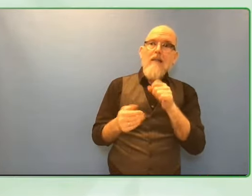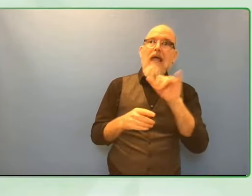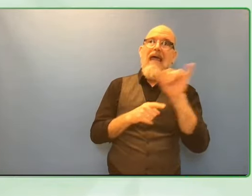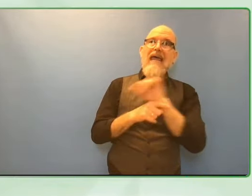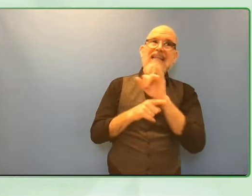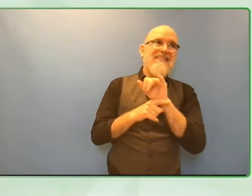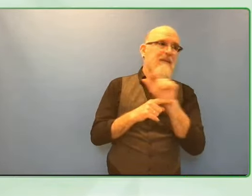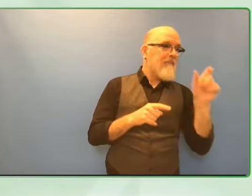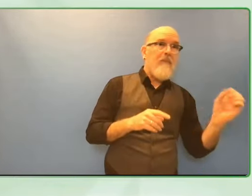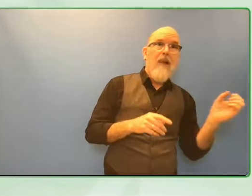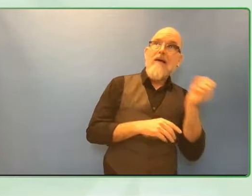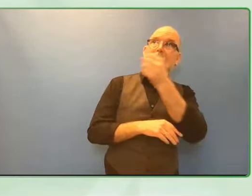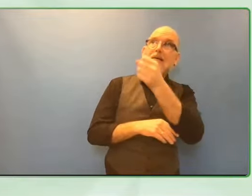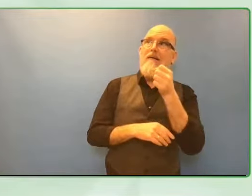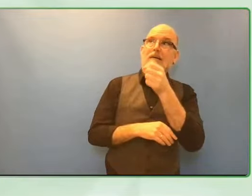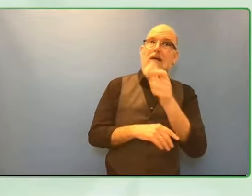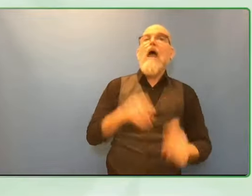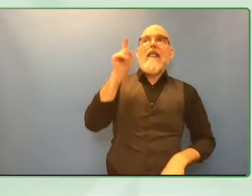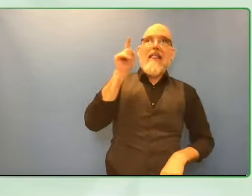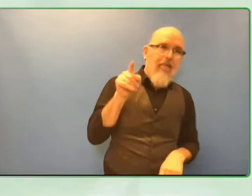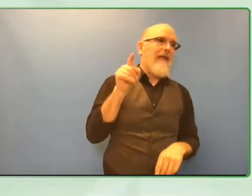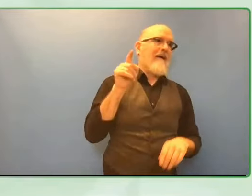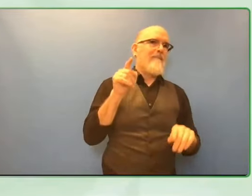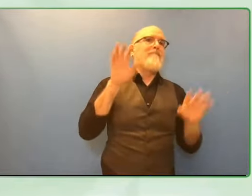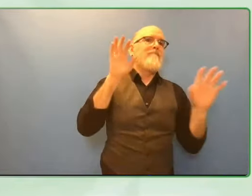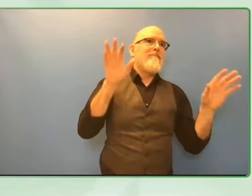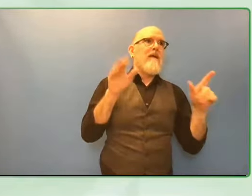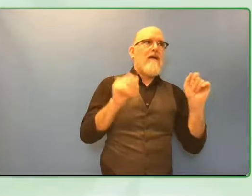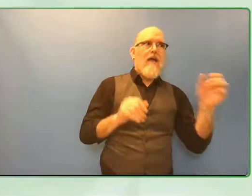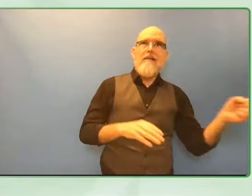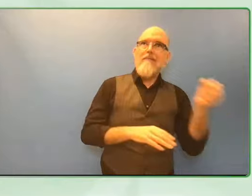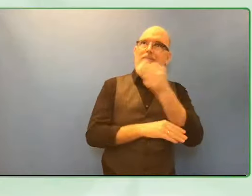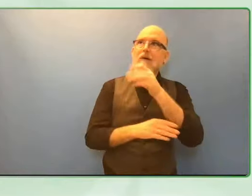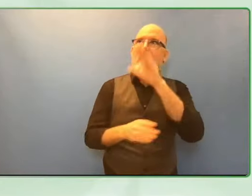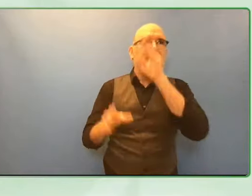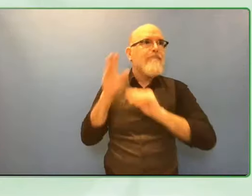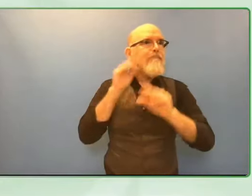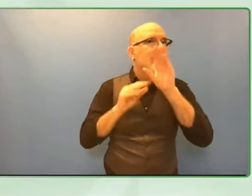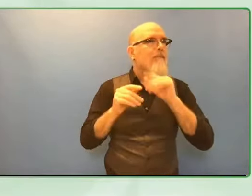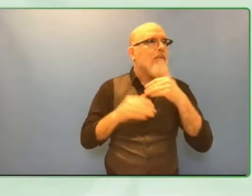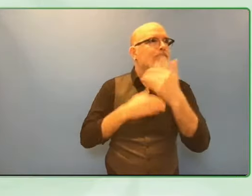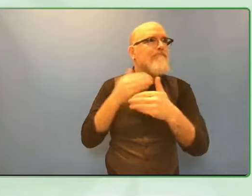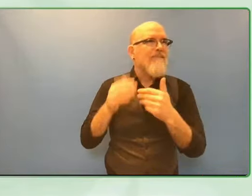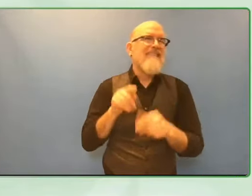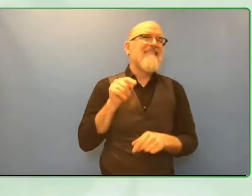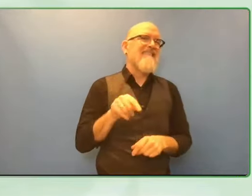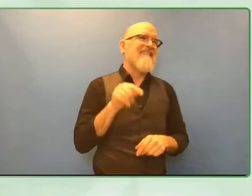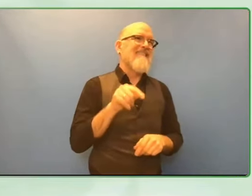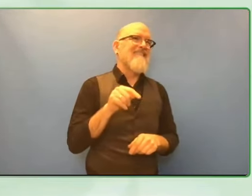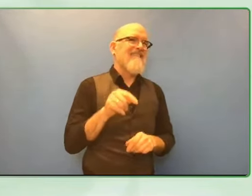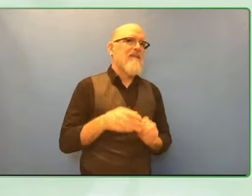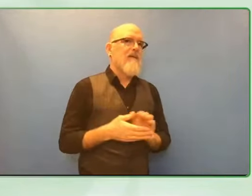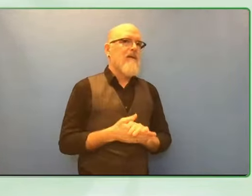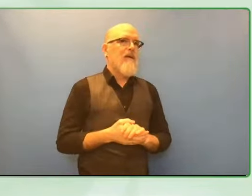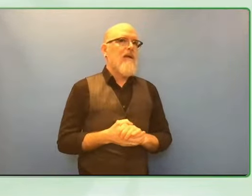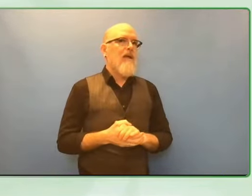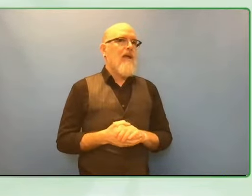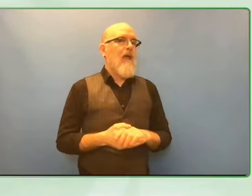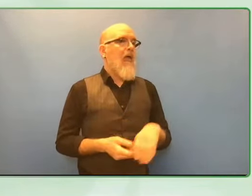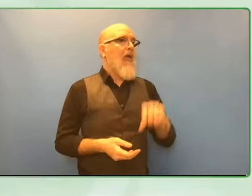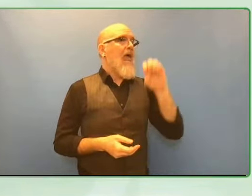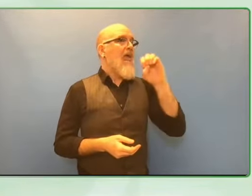practical experience at the end of the day. Because at ETC, we are the training provider. We are providing the